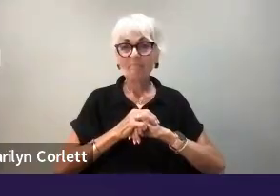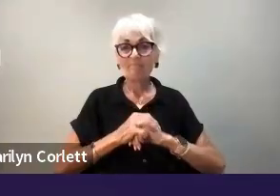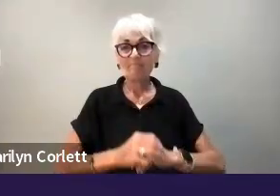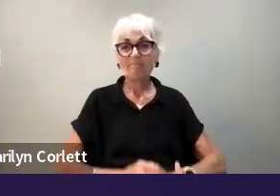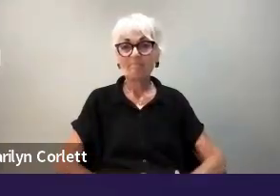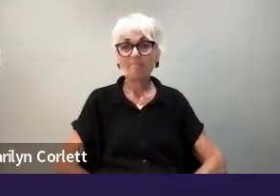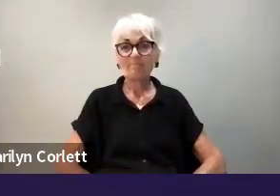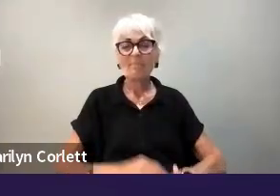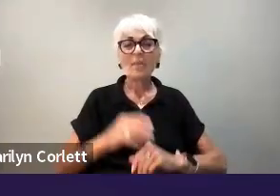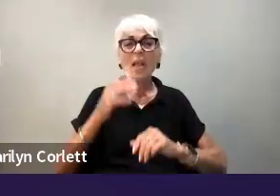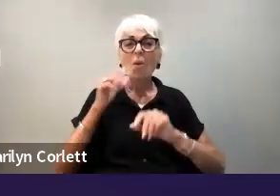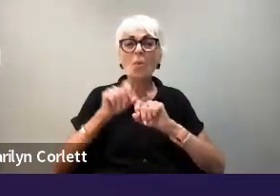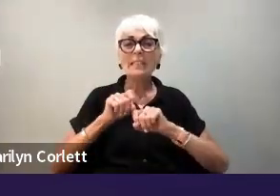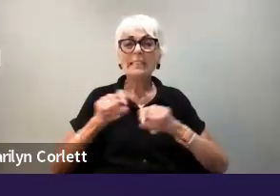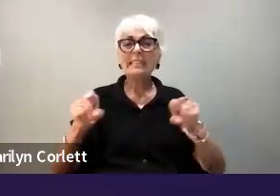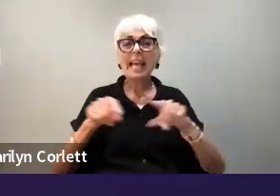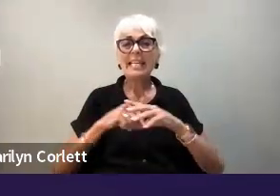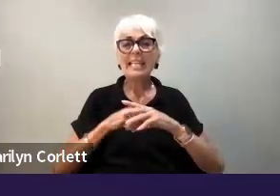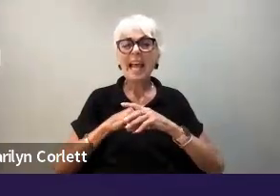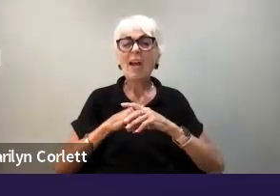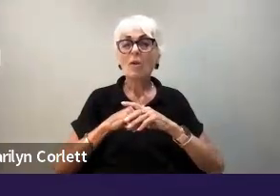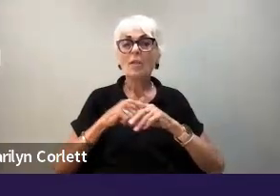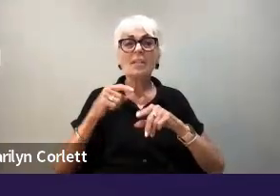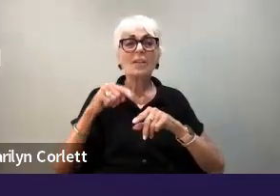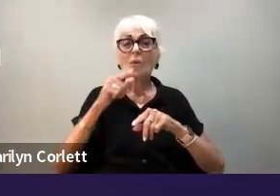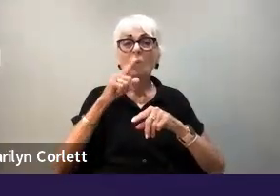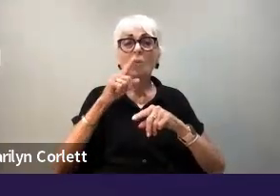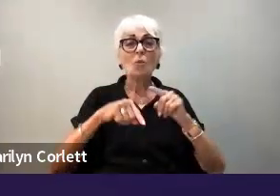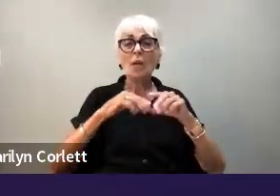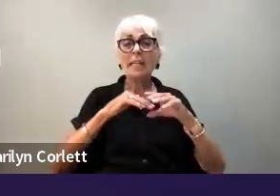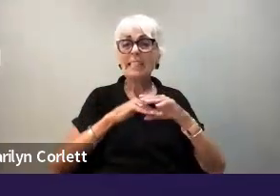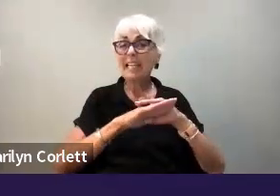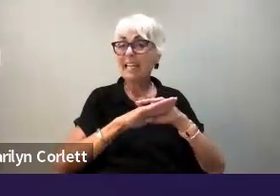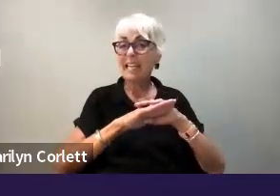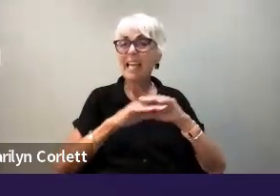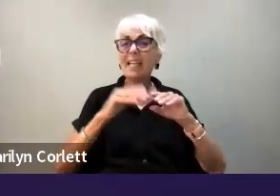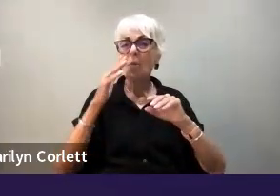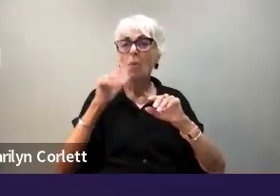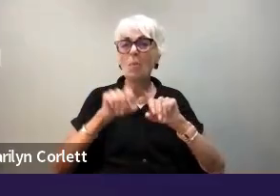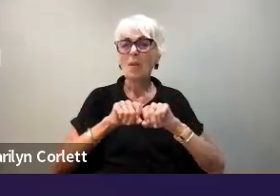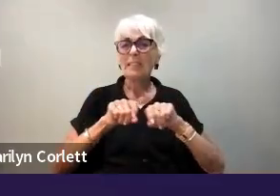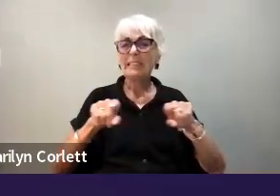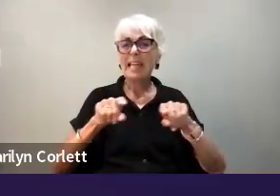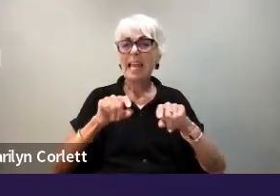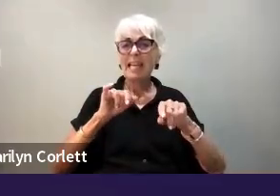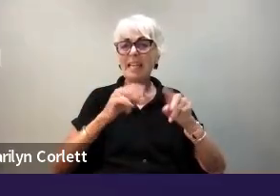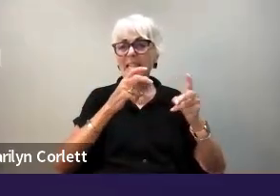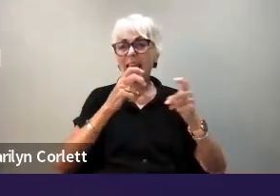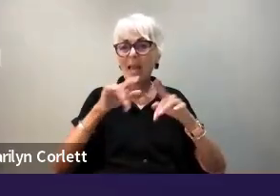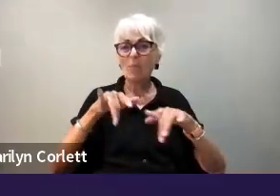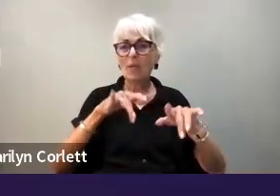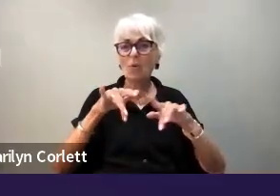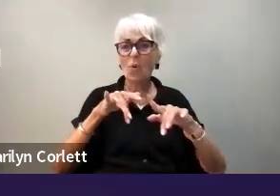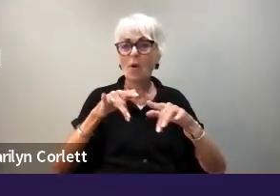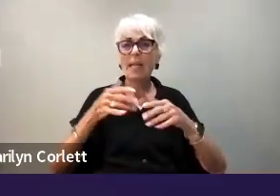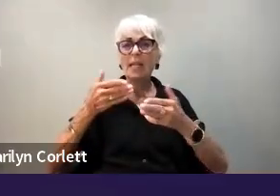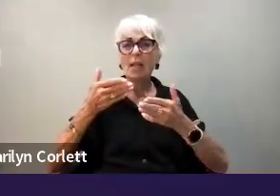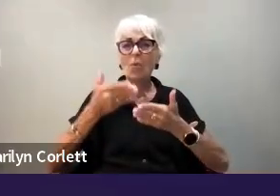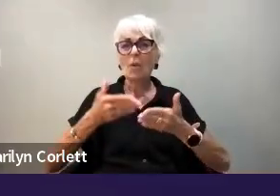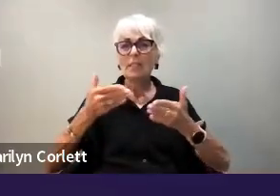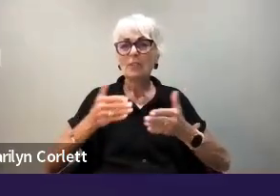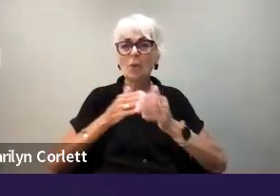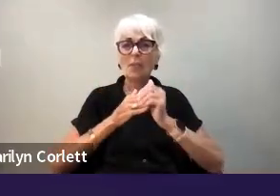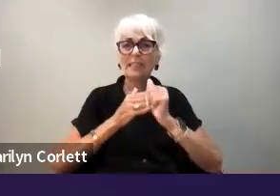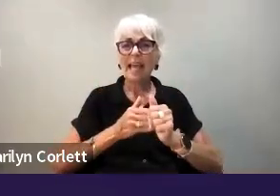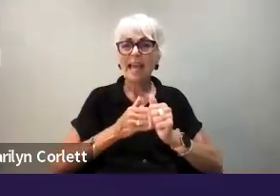Yeah, we'll send out, and for those that weren't able to get in, we'll send out the recording, the resource guide, the contact information.